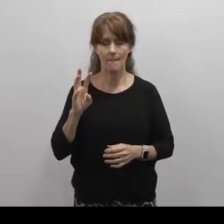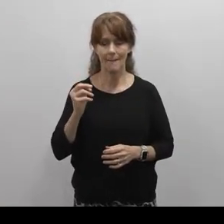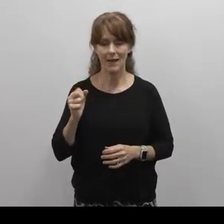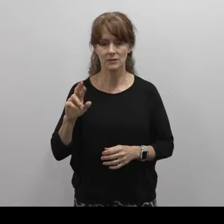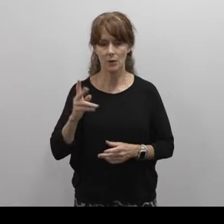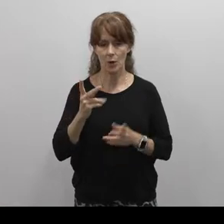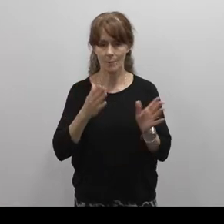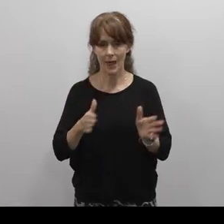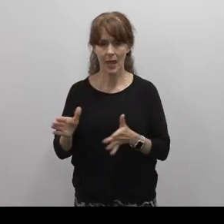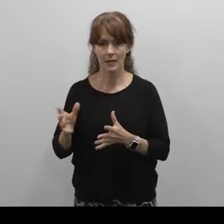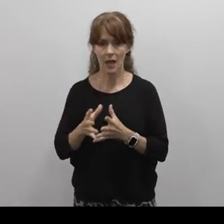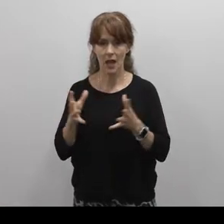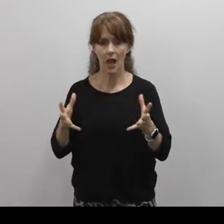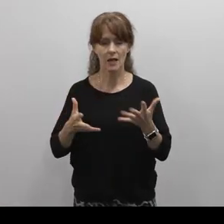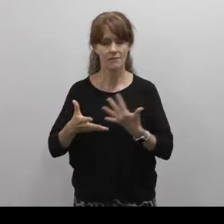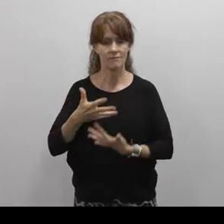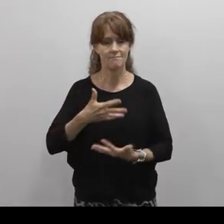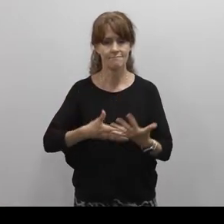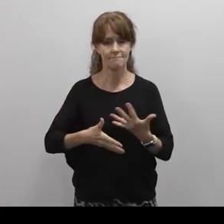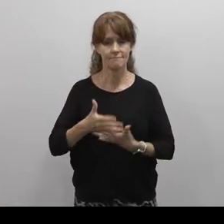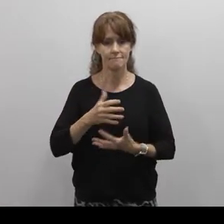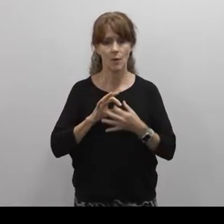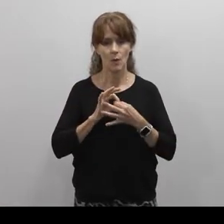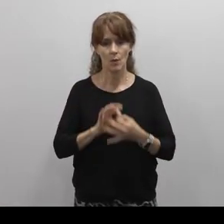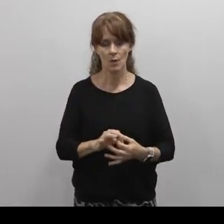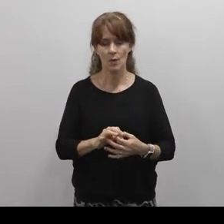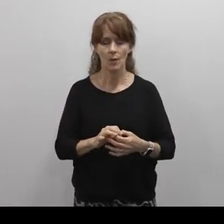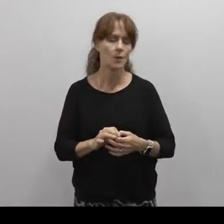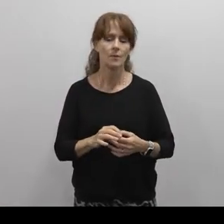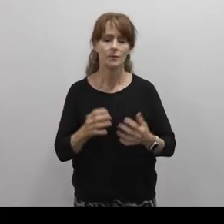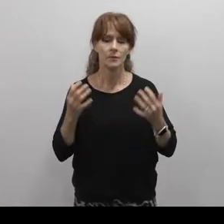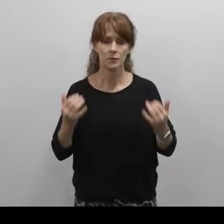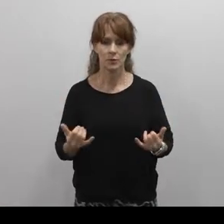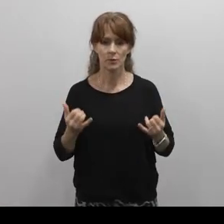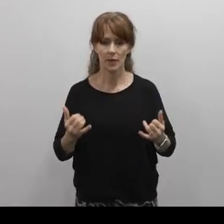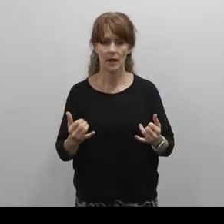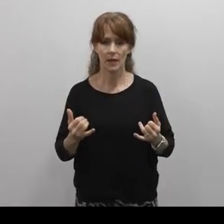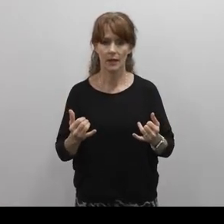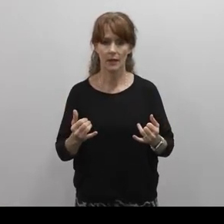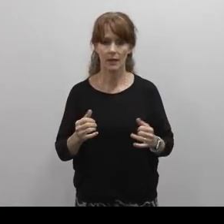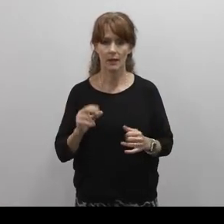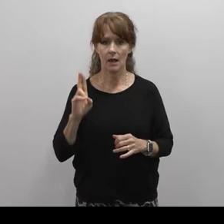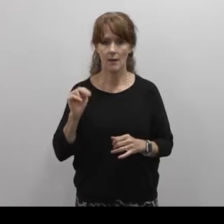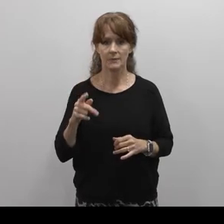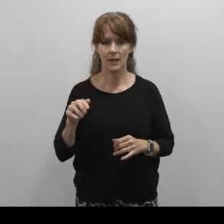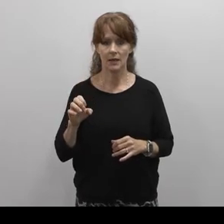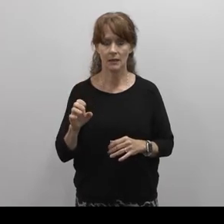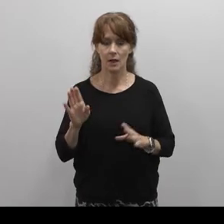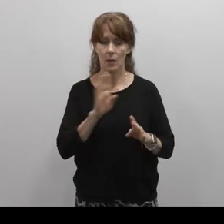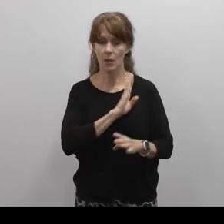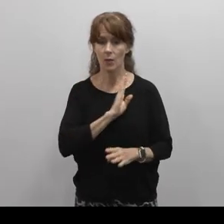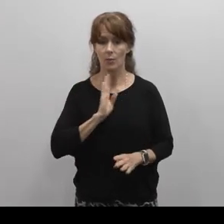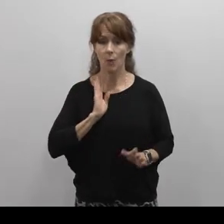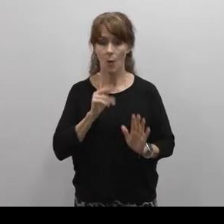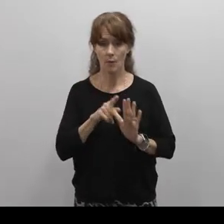also know there's been a ton of engagement in terms of getting us to where we are today in terms of an update to the board policy.